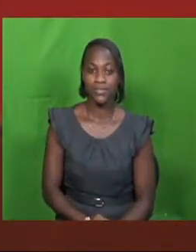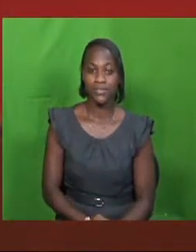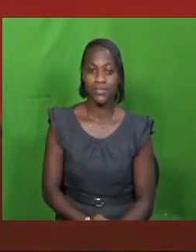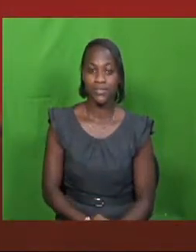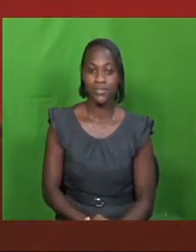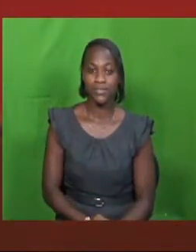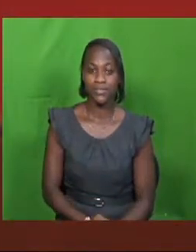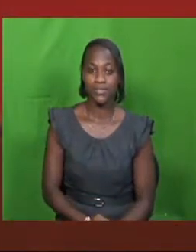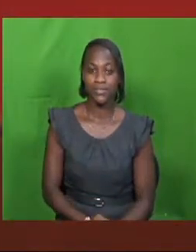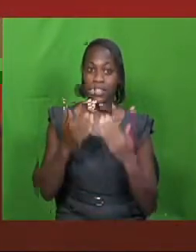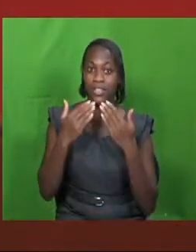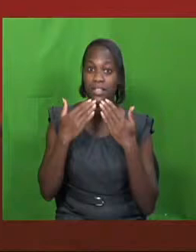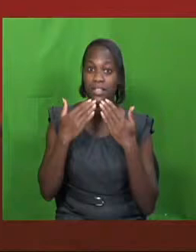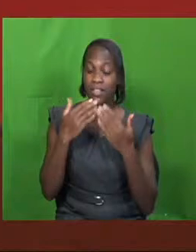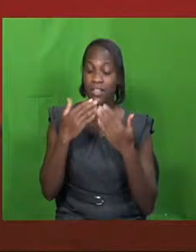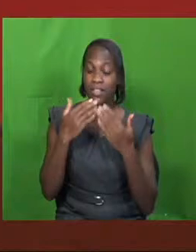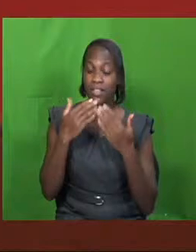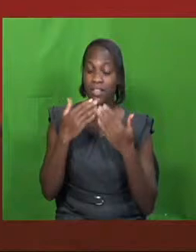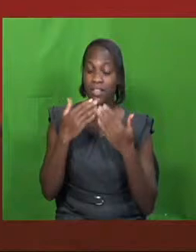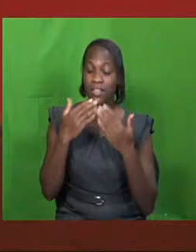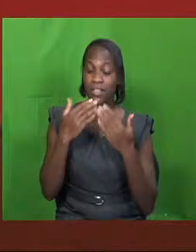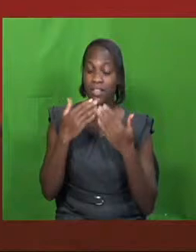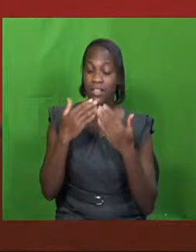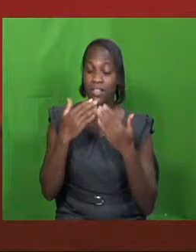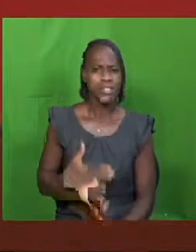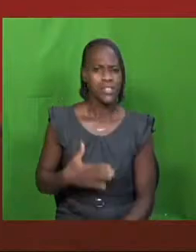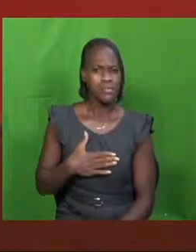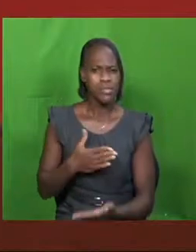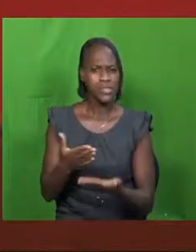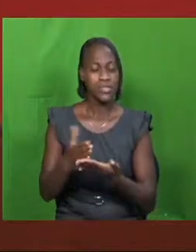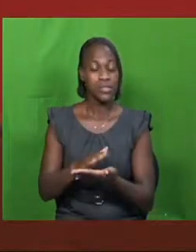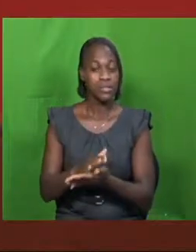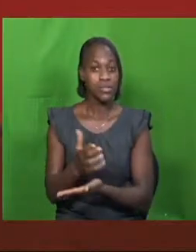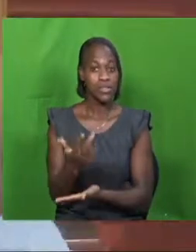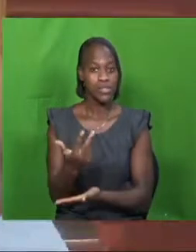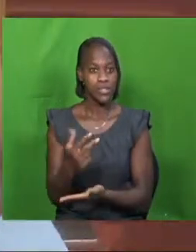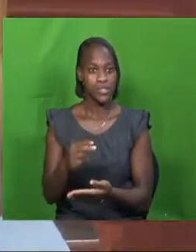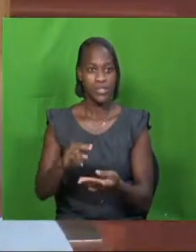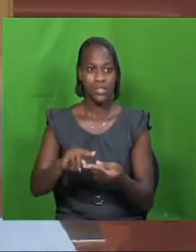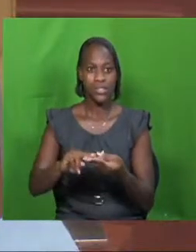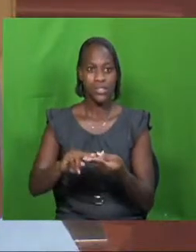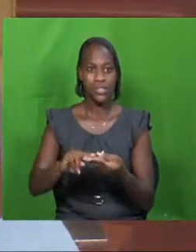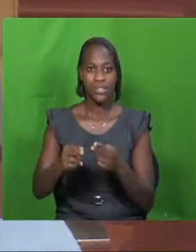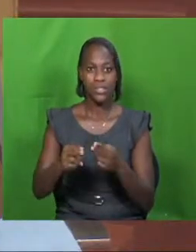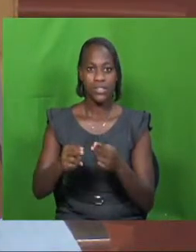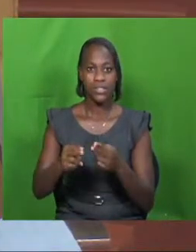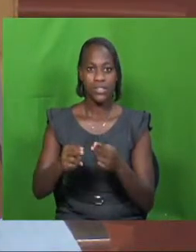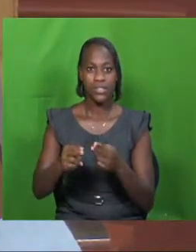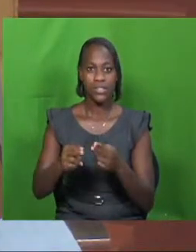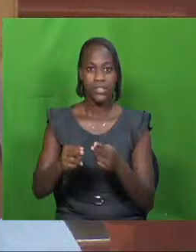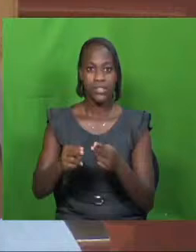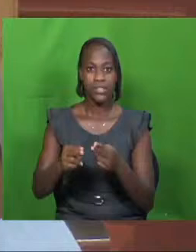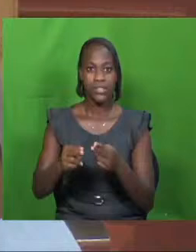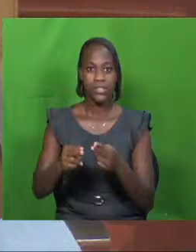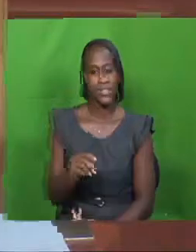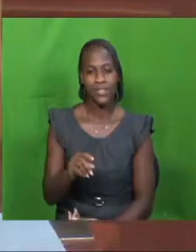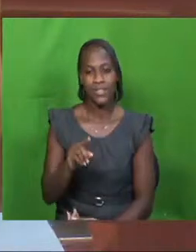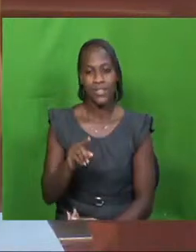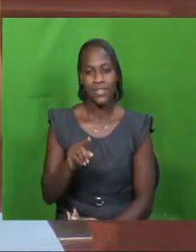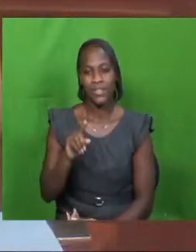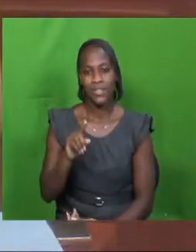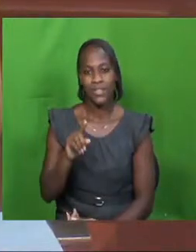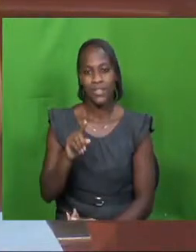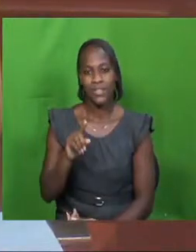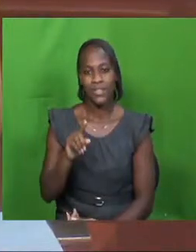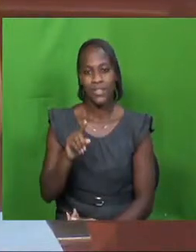I'm grateful, Right Honourable Speaker. Right Honourable Speaker, at page 13, item number IV